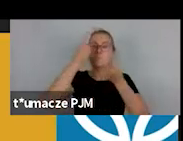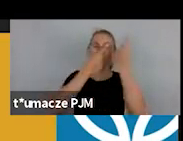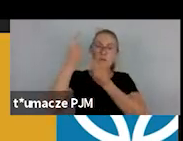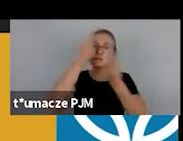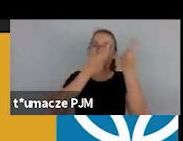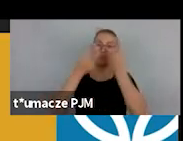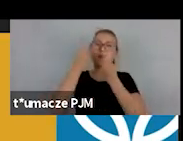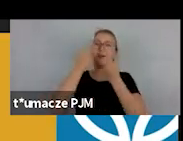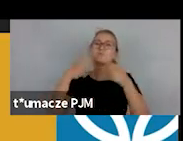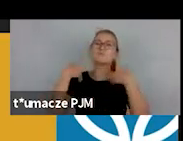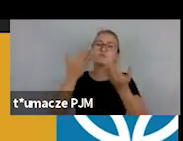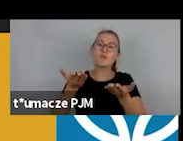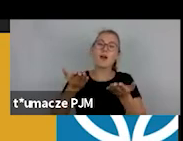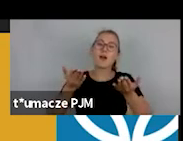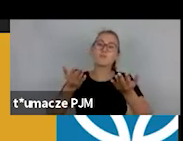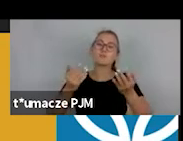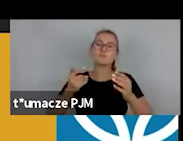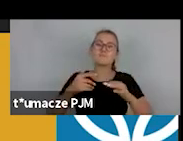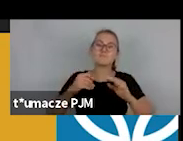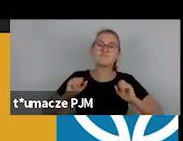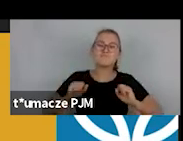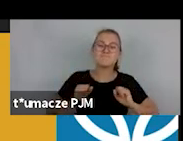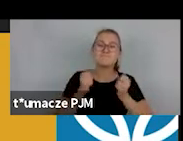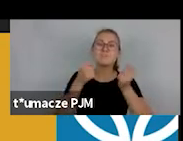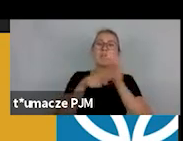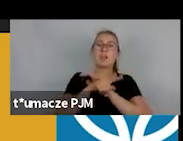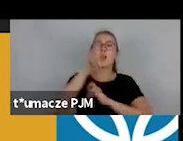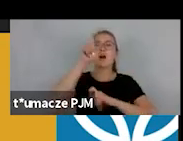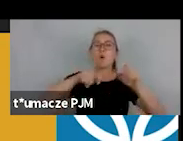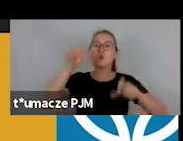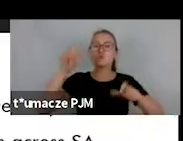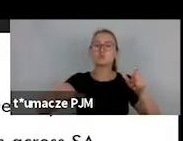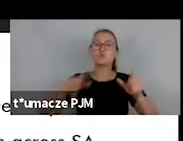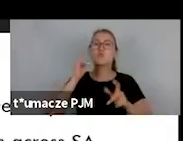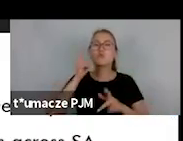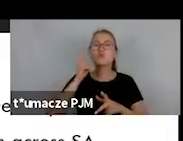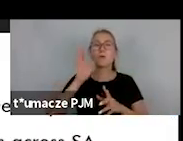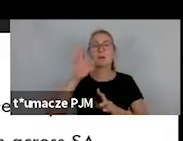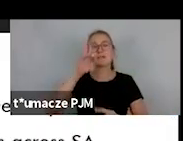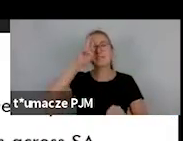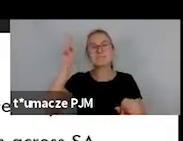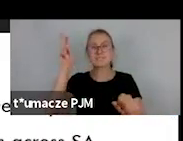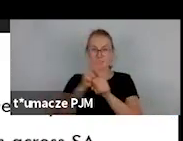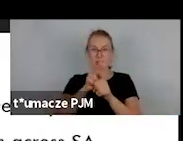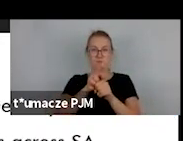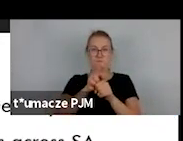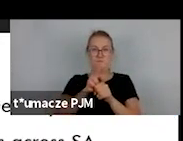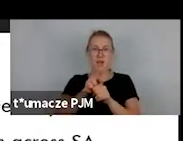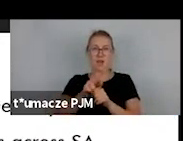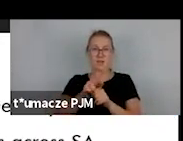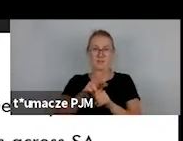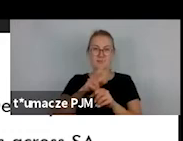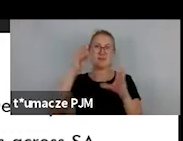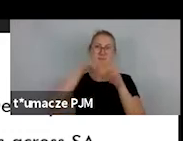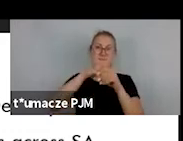think let me see if there's anything else that's critically important. Oh yeah, one more thing to